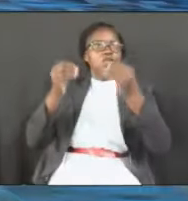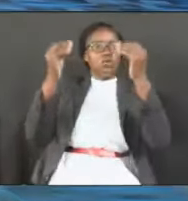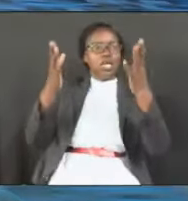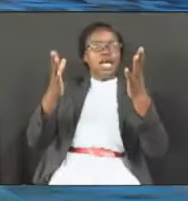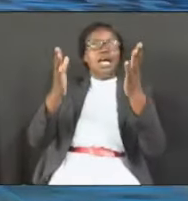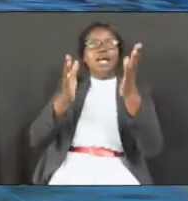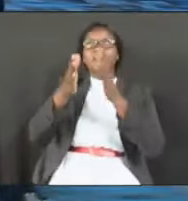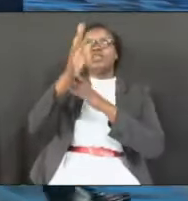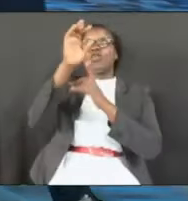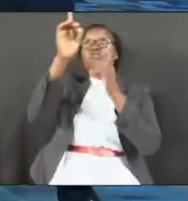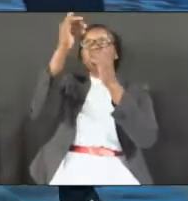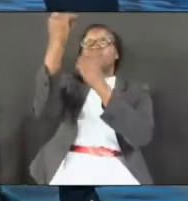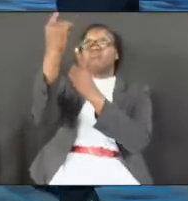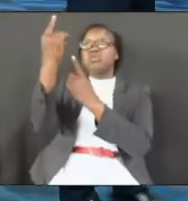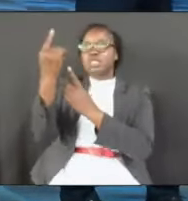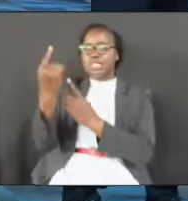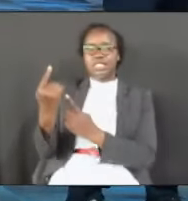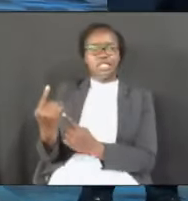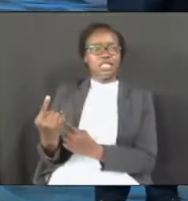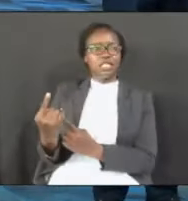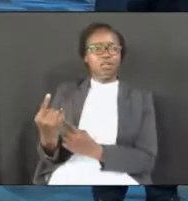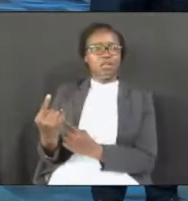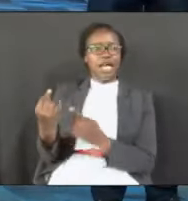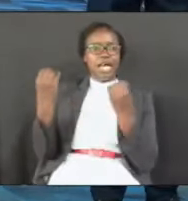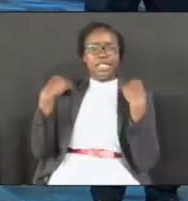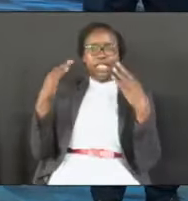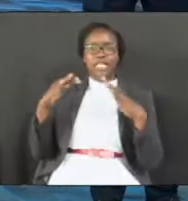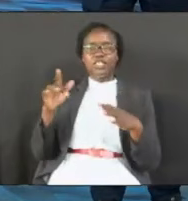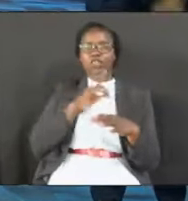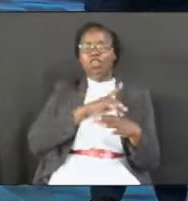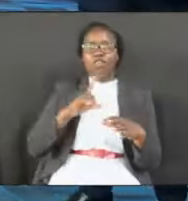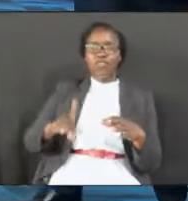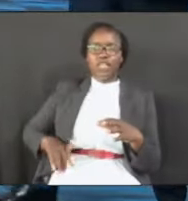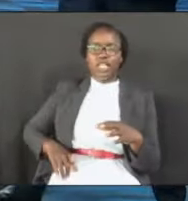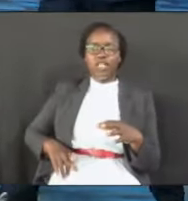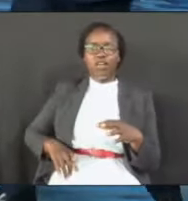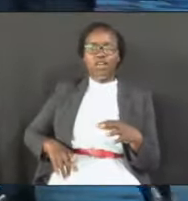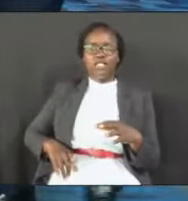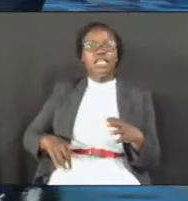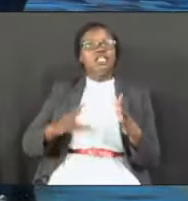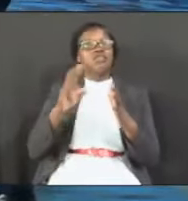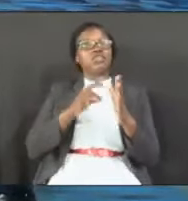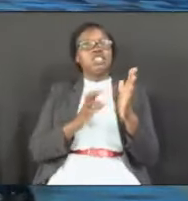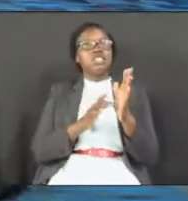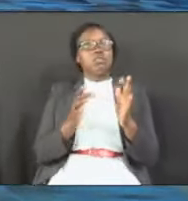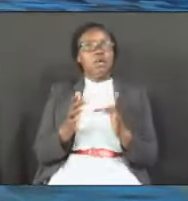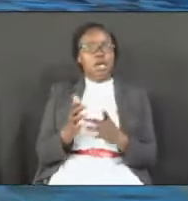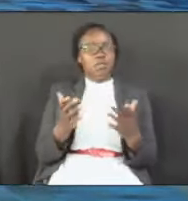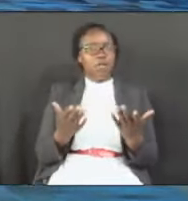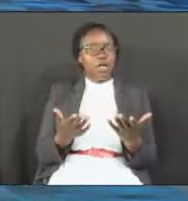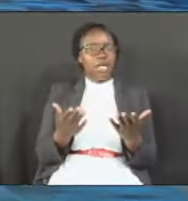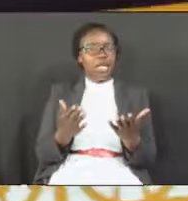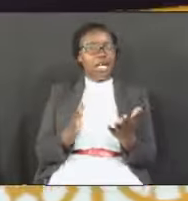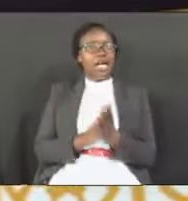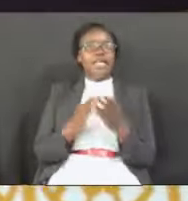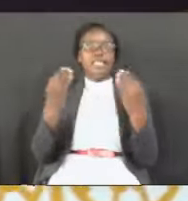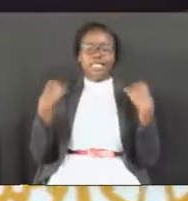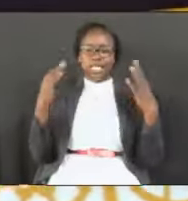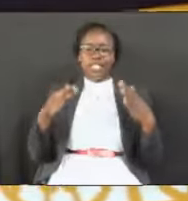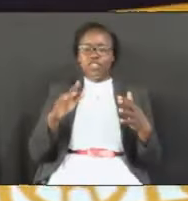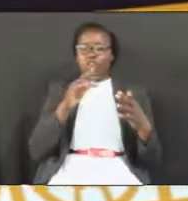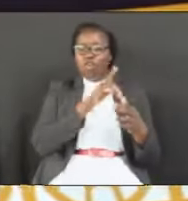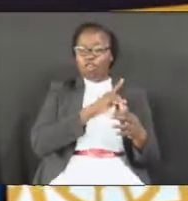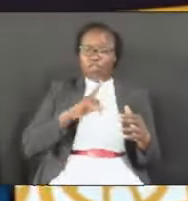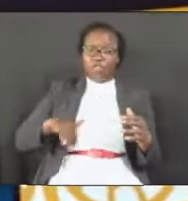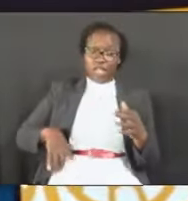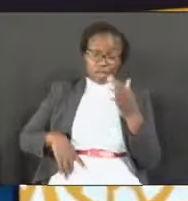God came. The angel of the Lord came. No, when you read the Bible and you meet with the phrase the angel of the Lord,